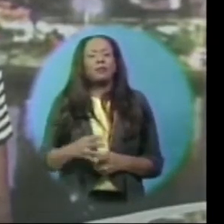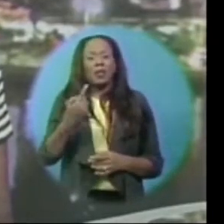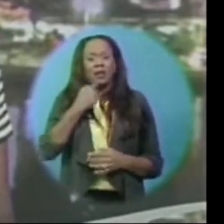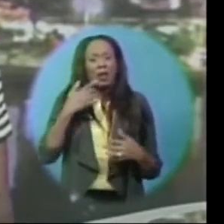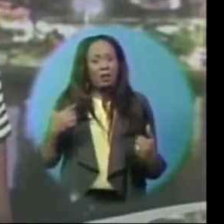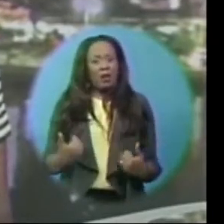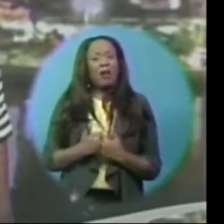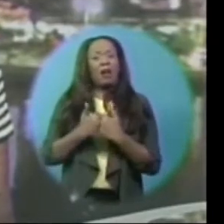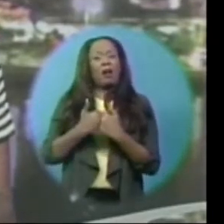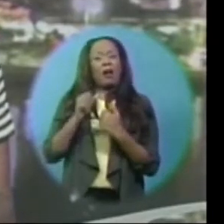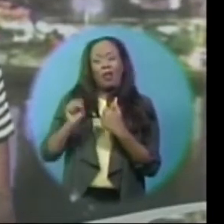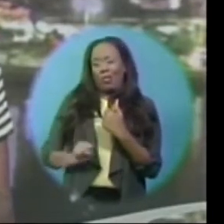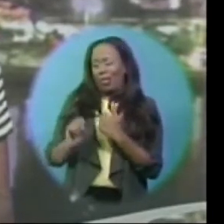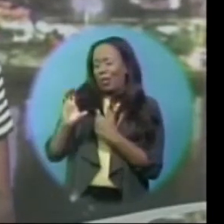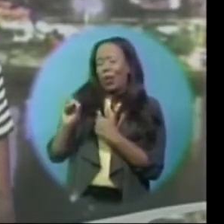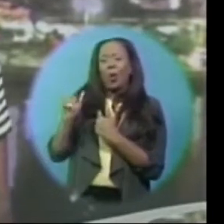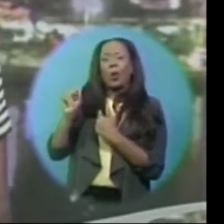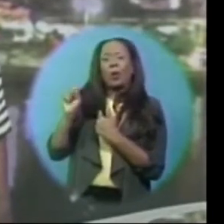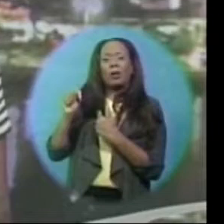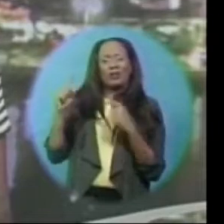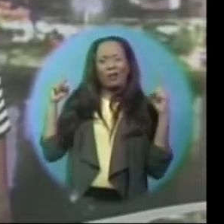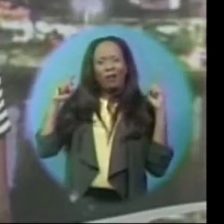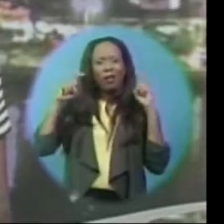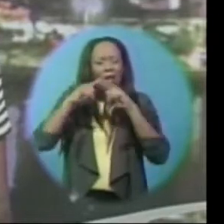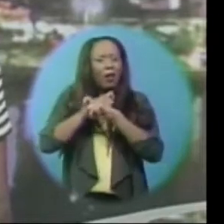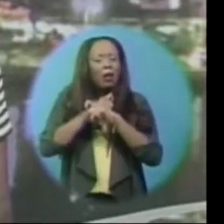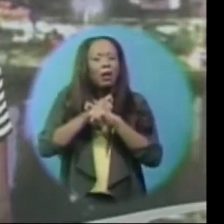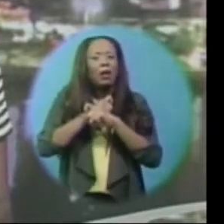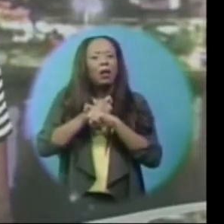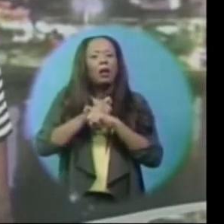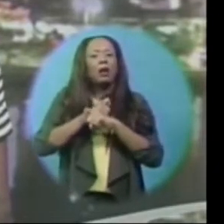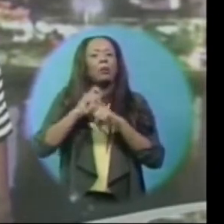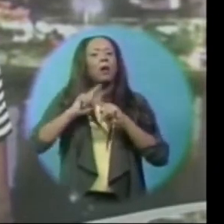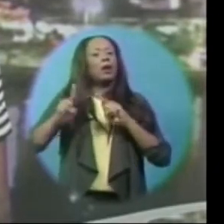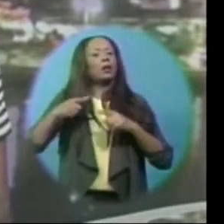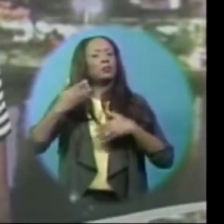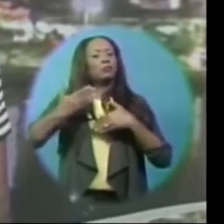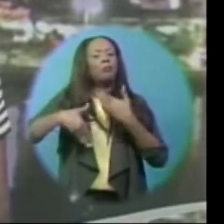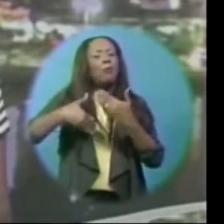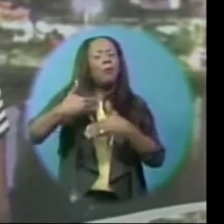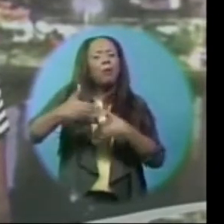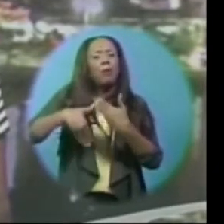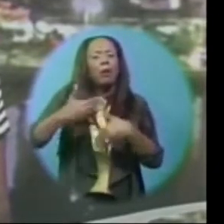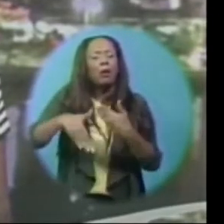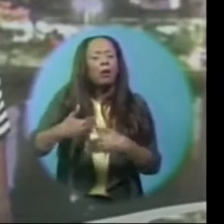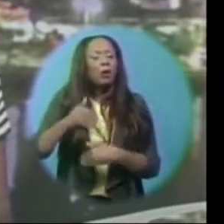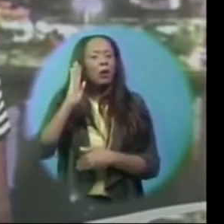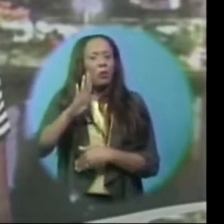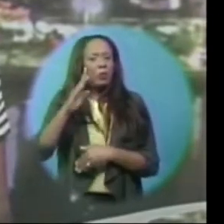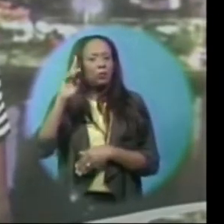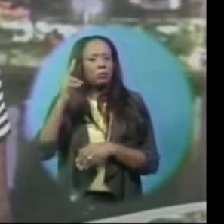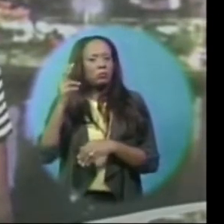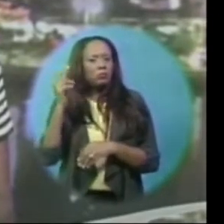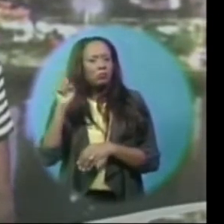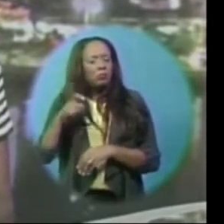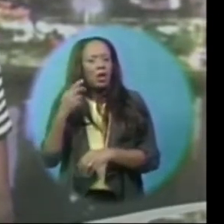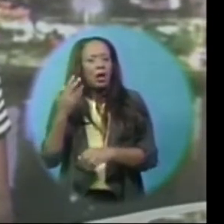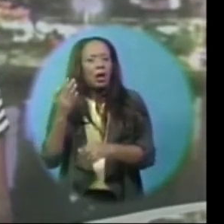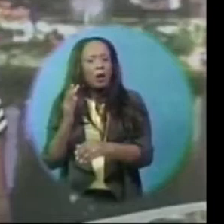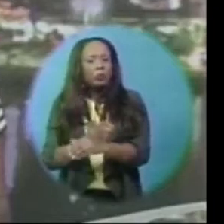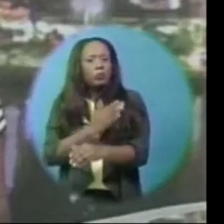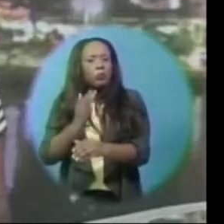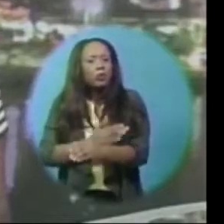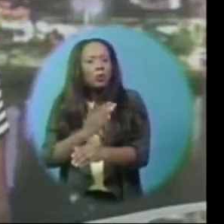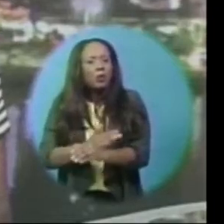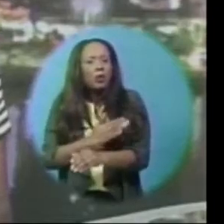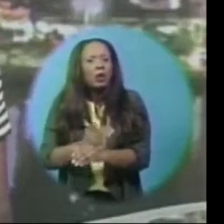Coast network as complicated, the authority says over the long term, a complete overhaul of the plant will be necessary and